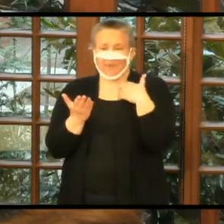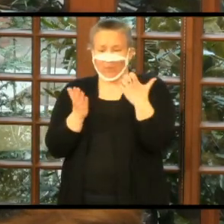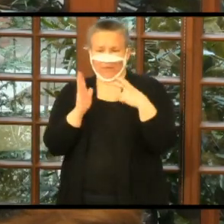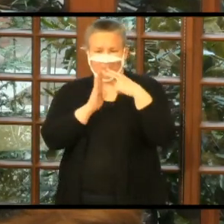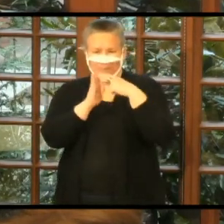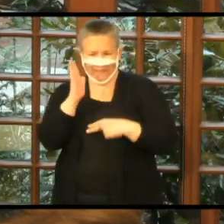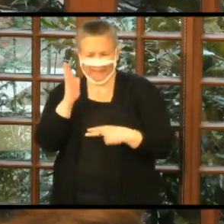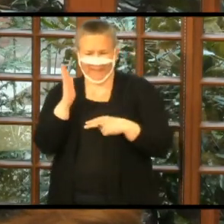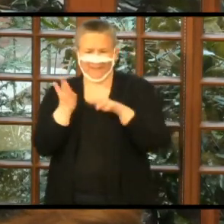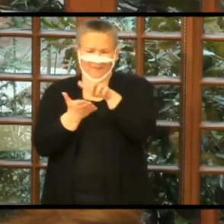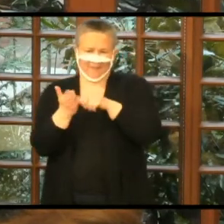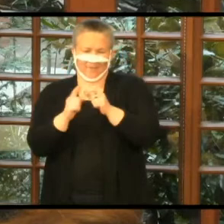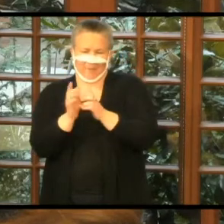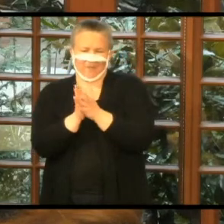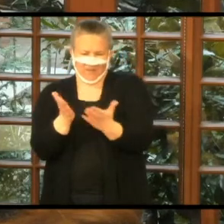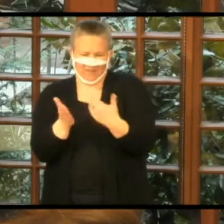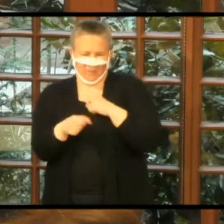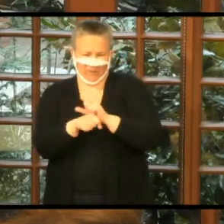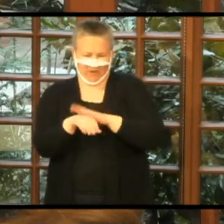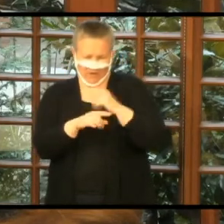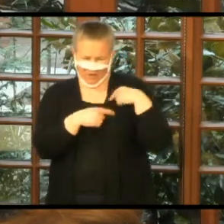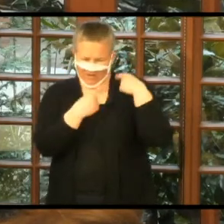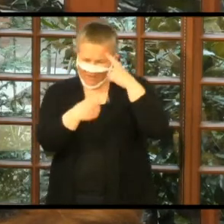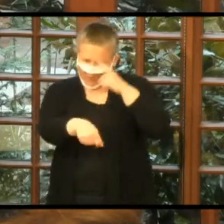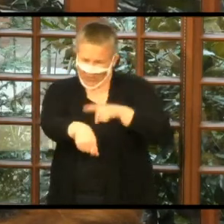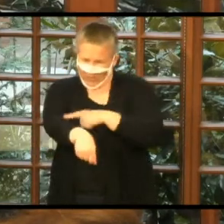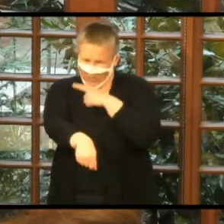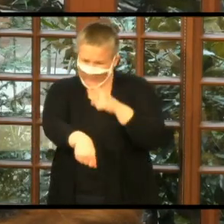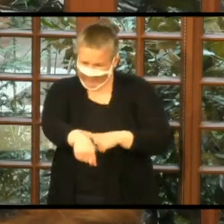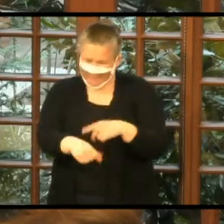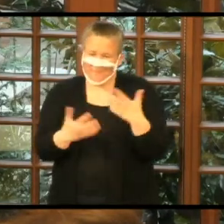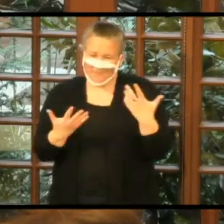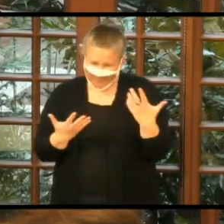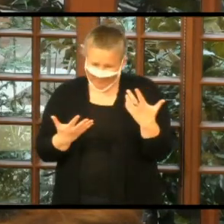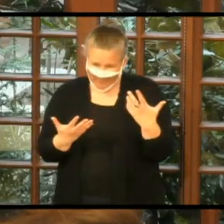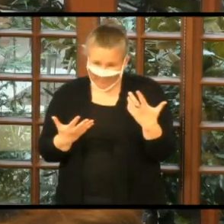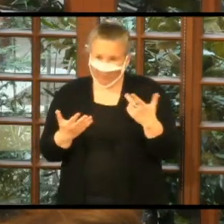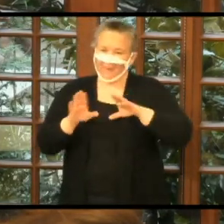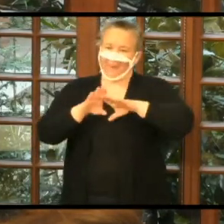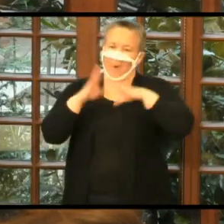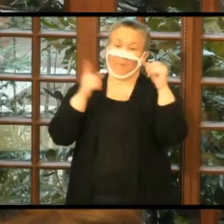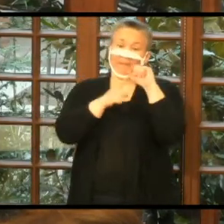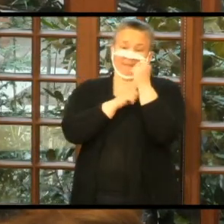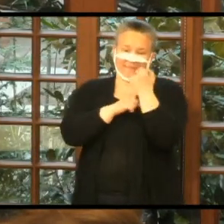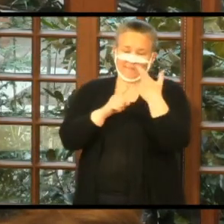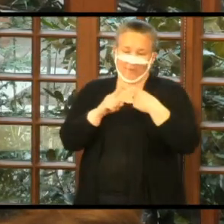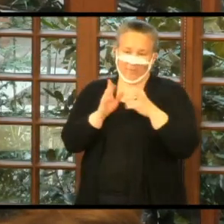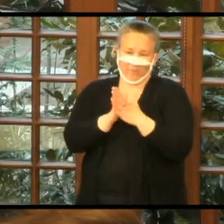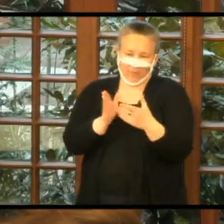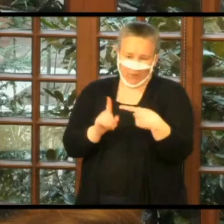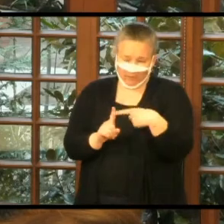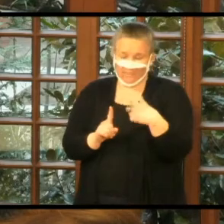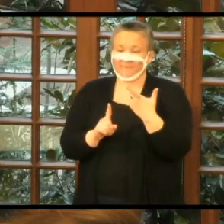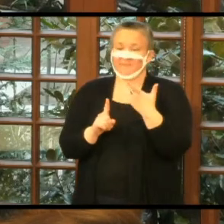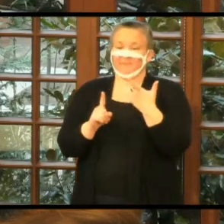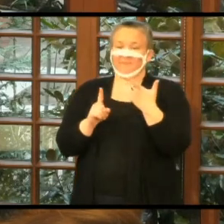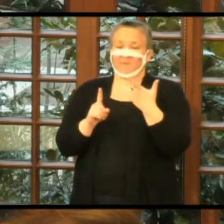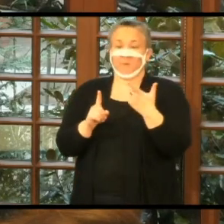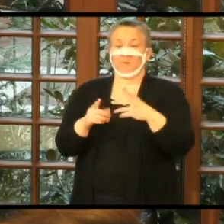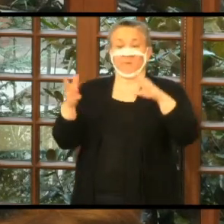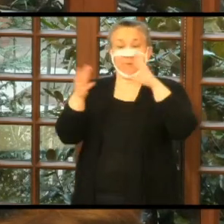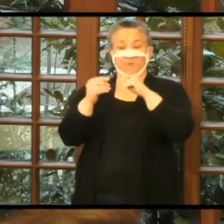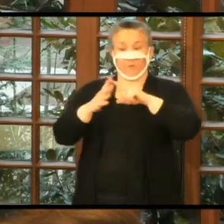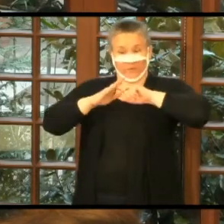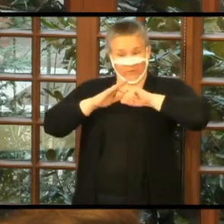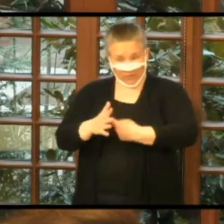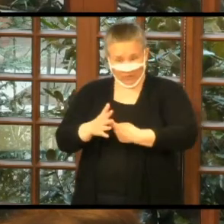you from a novel I've been working on for a long time. This is the opening scene of the book. And as we enter into the story,